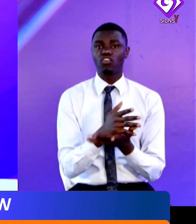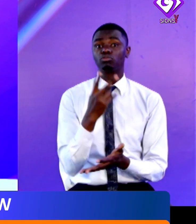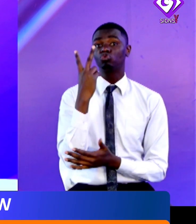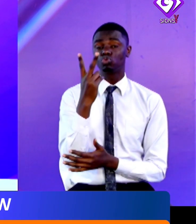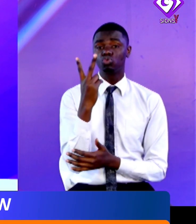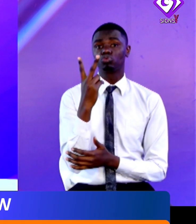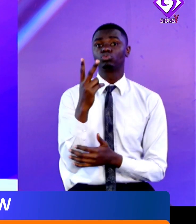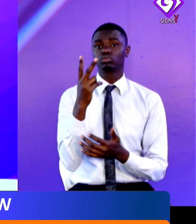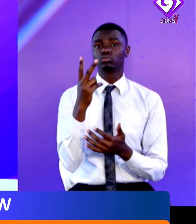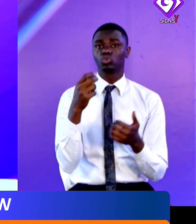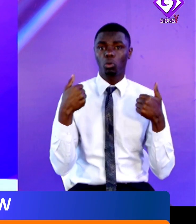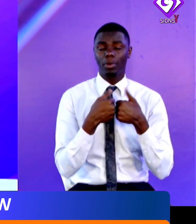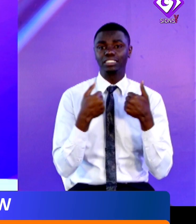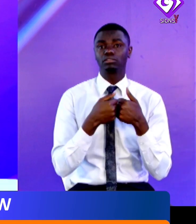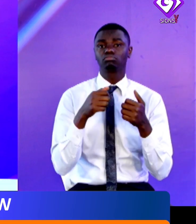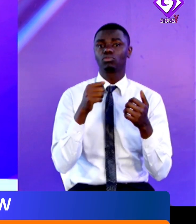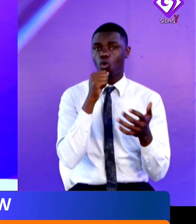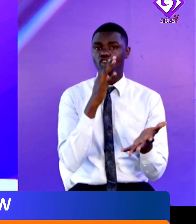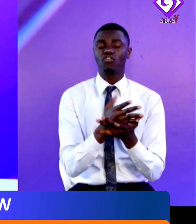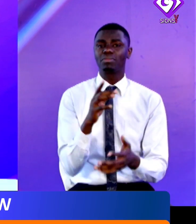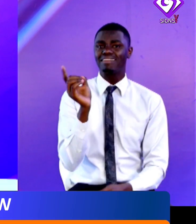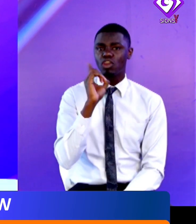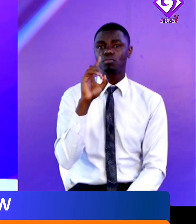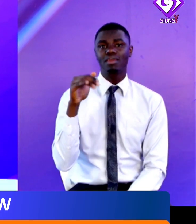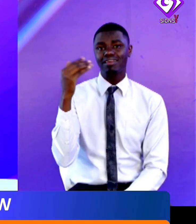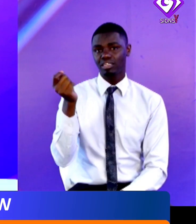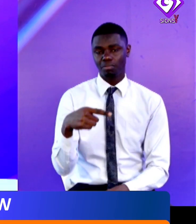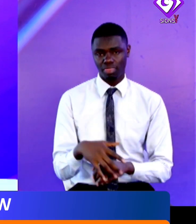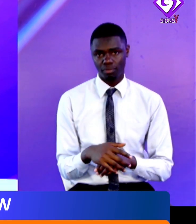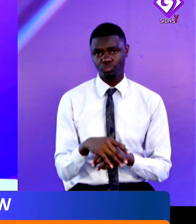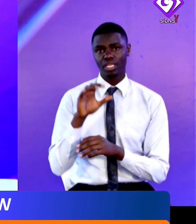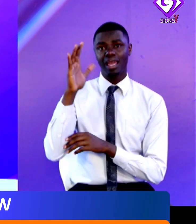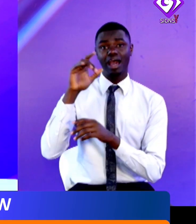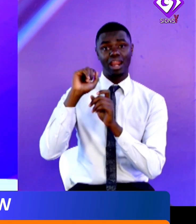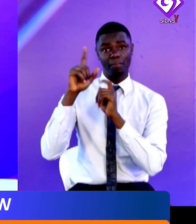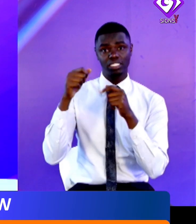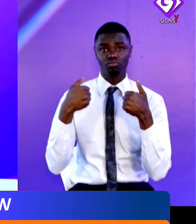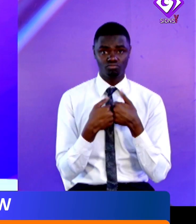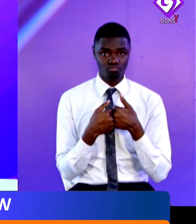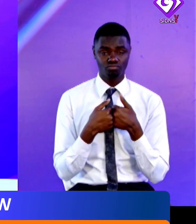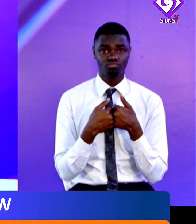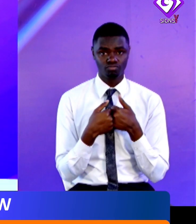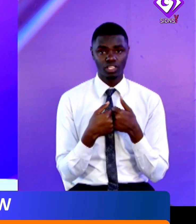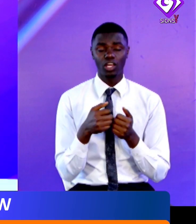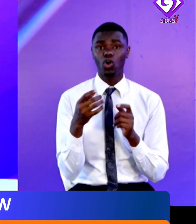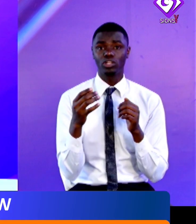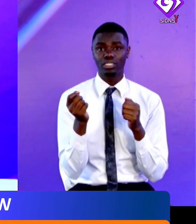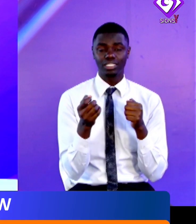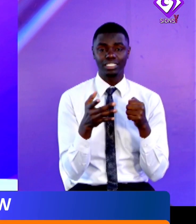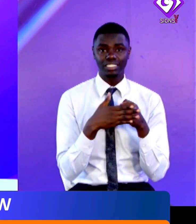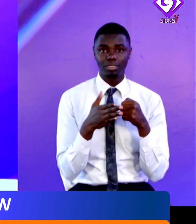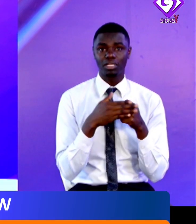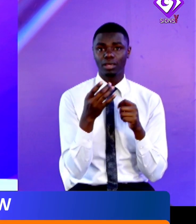staged in Nairobi next month. The Stars are scheduled to face the Gambia on September 5th before